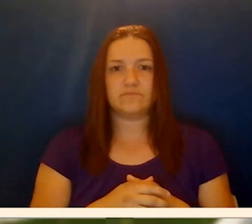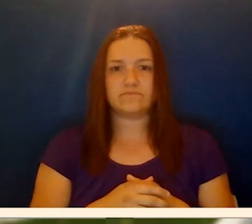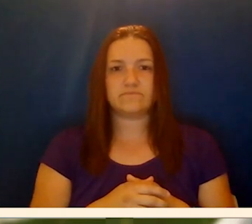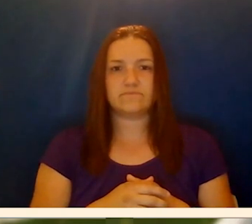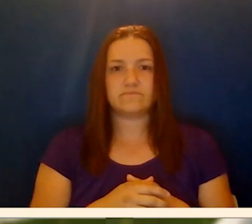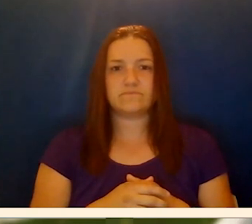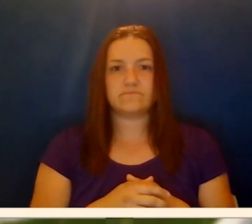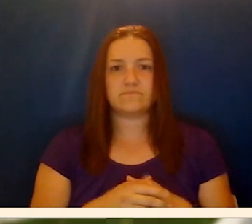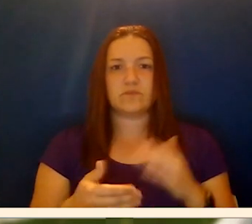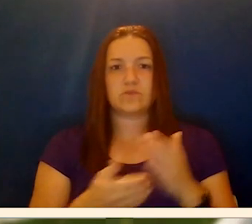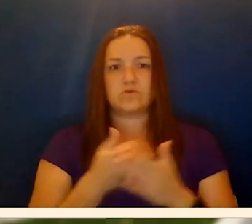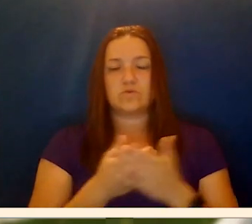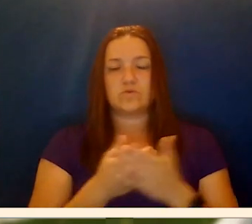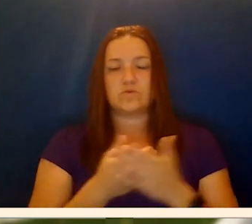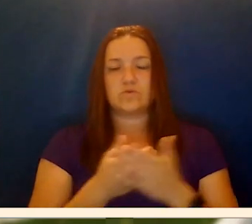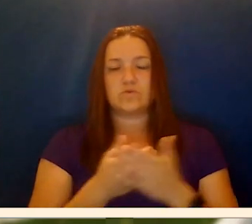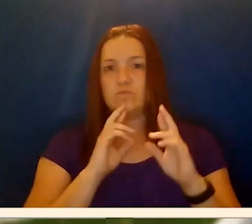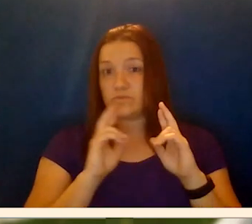a newly reported